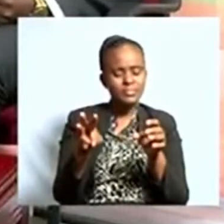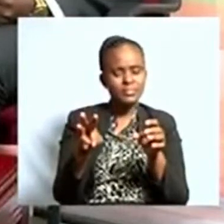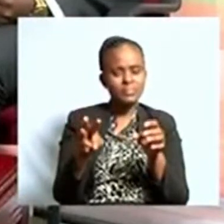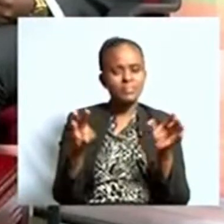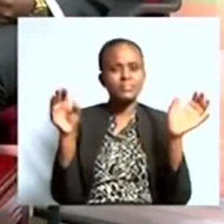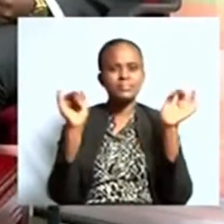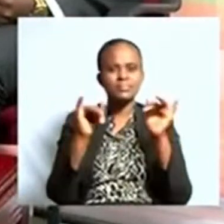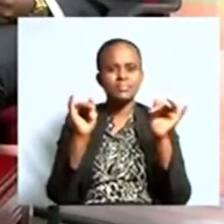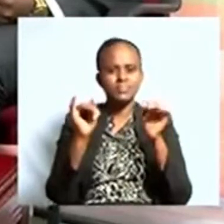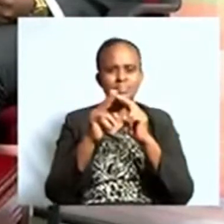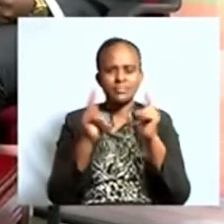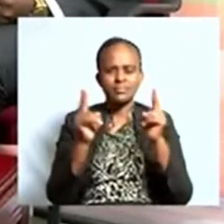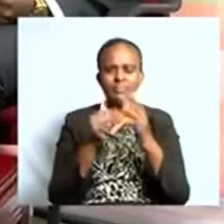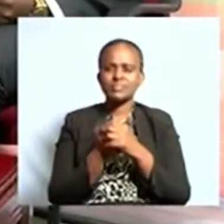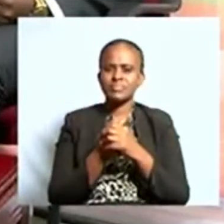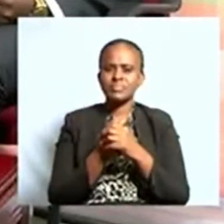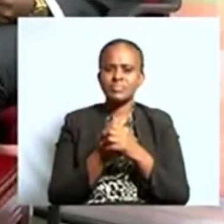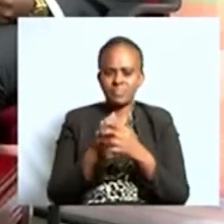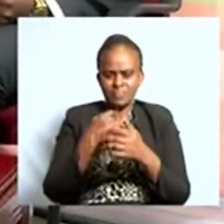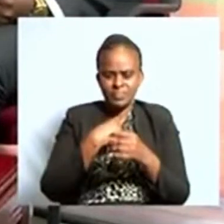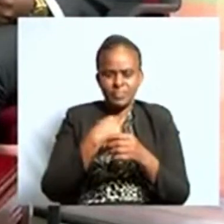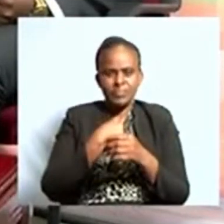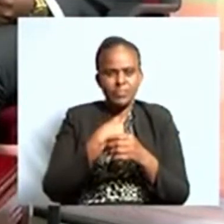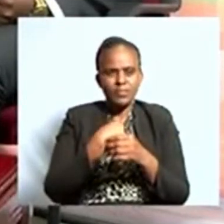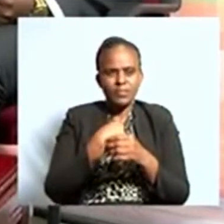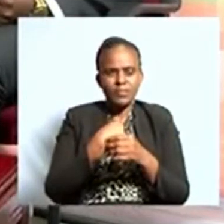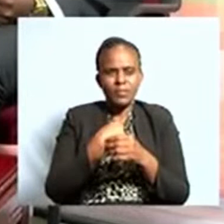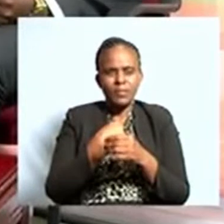Yeah, so I was born in